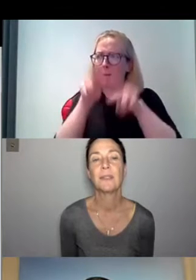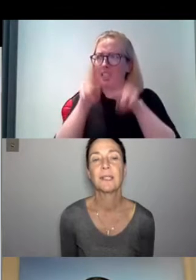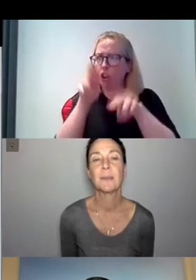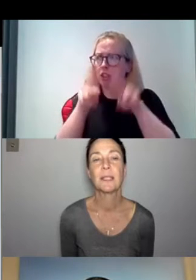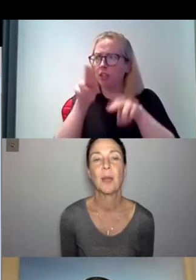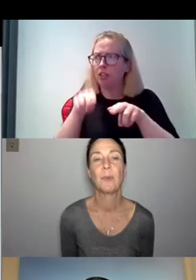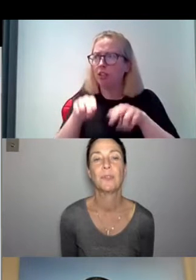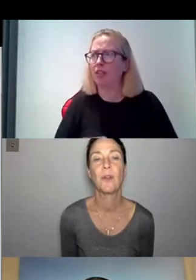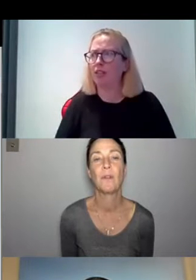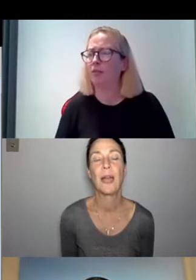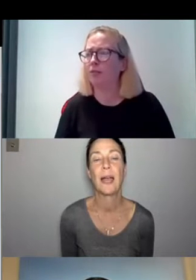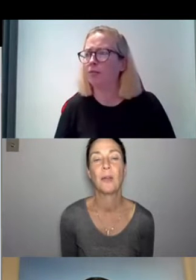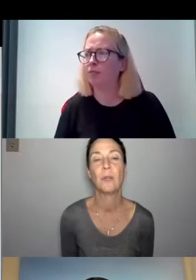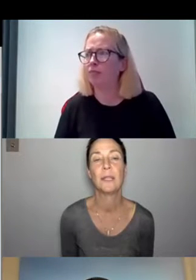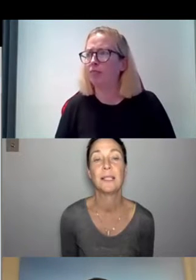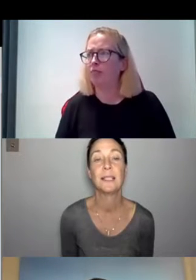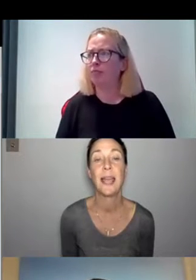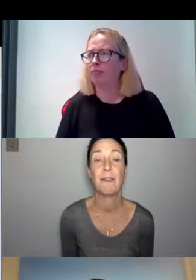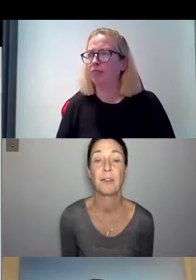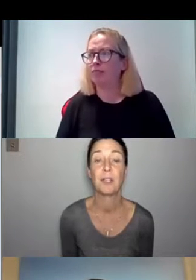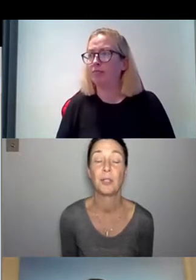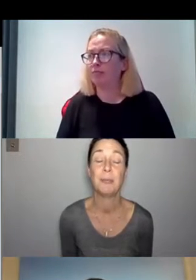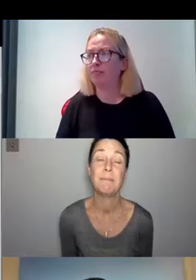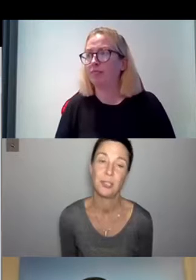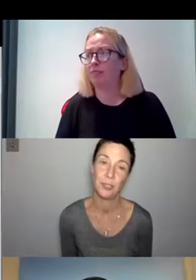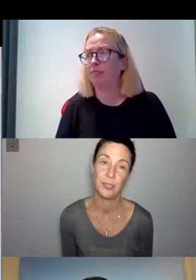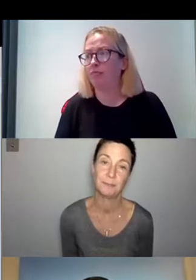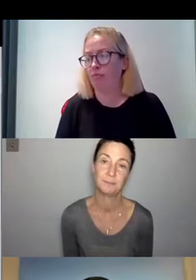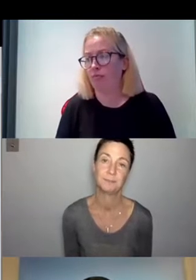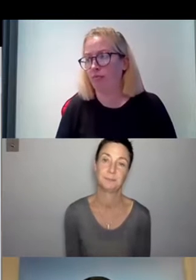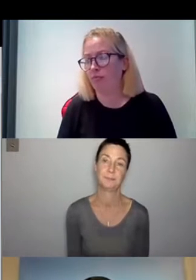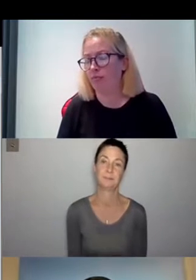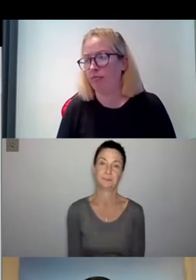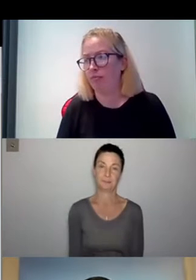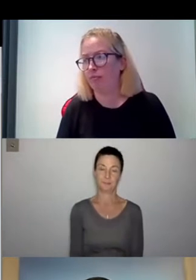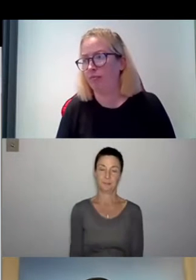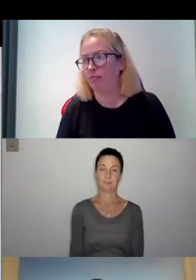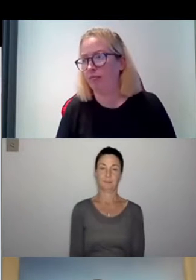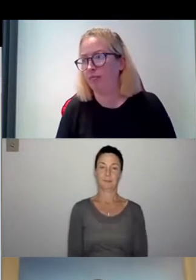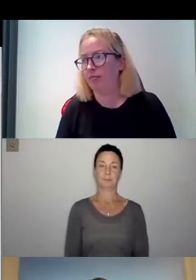Can you give us some examples of how listening effort could be measured?